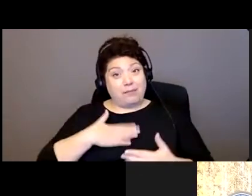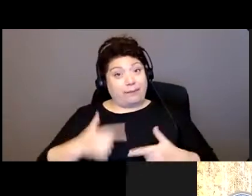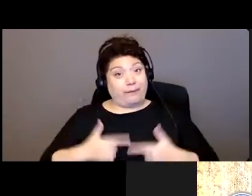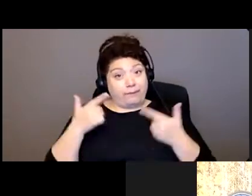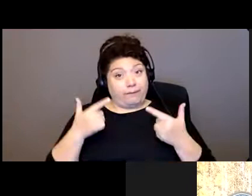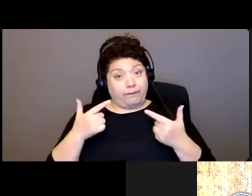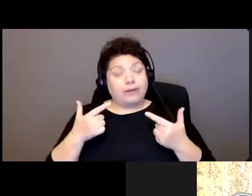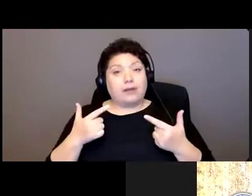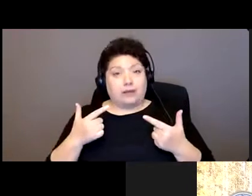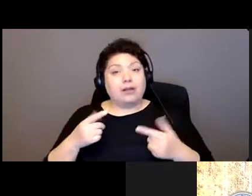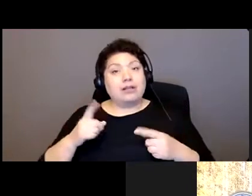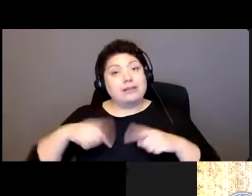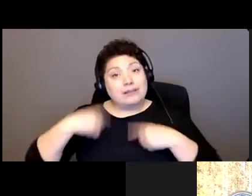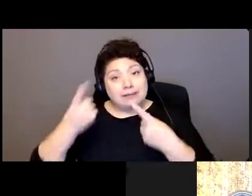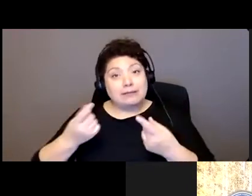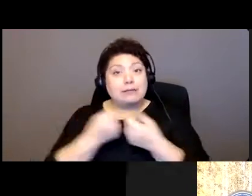a two-spirit person.